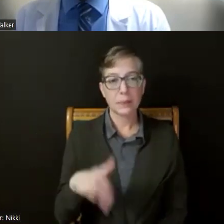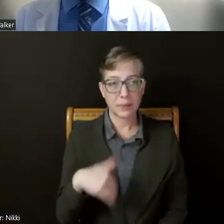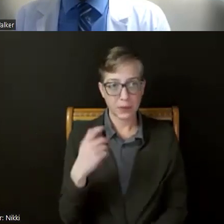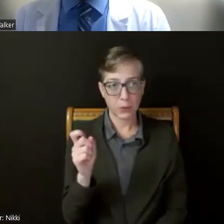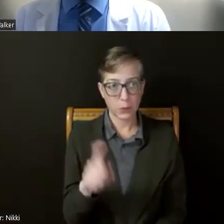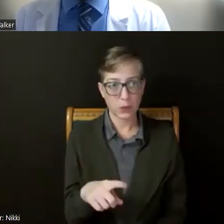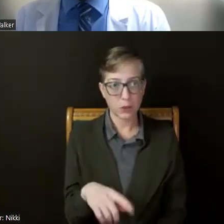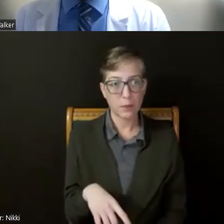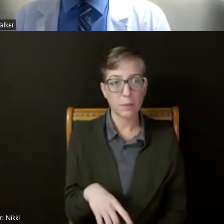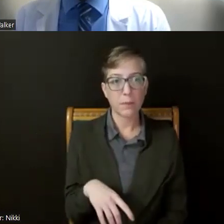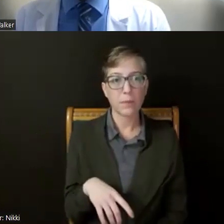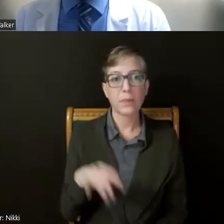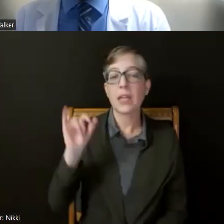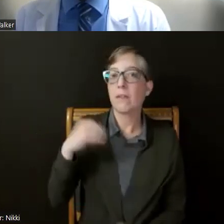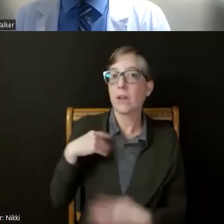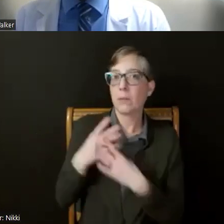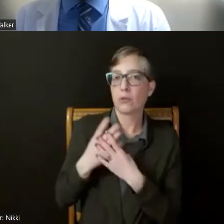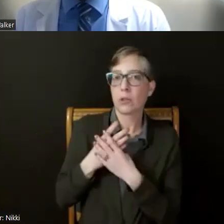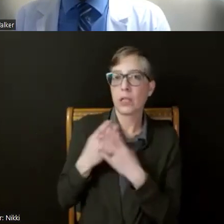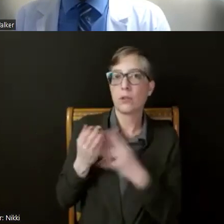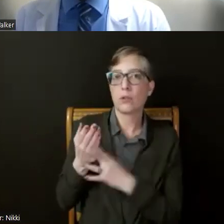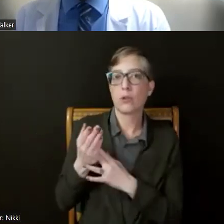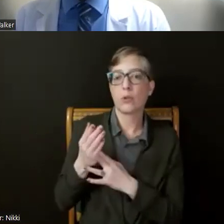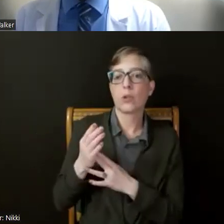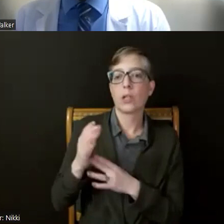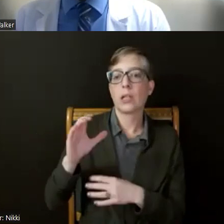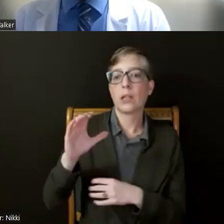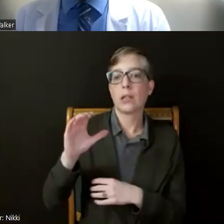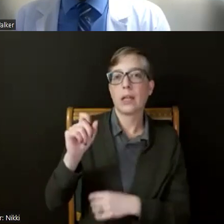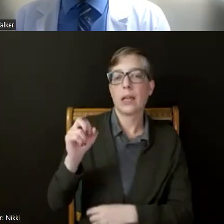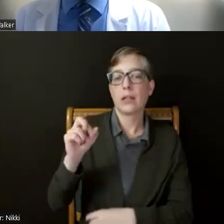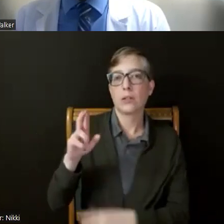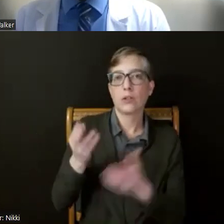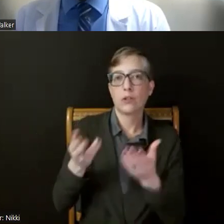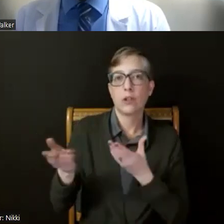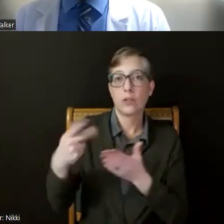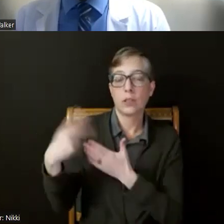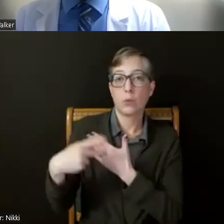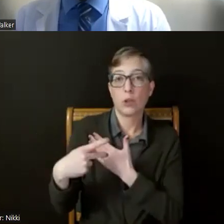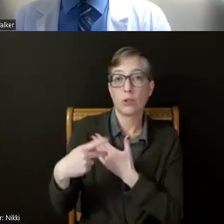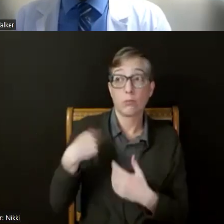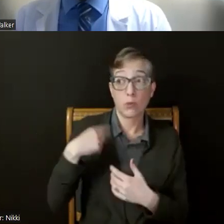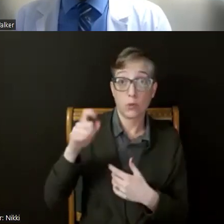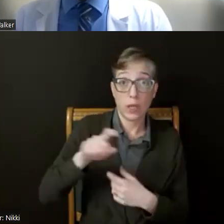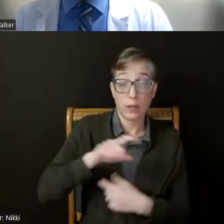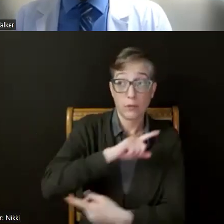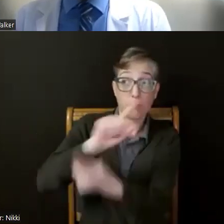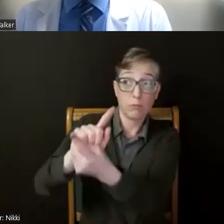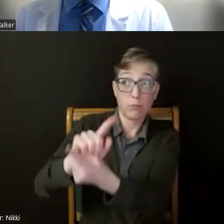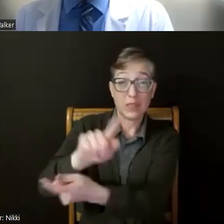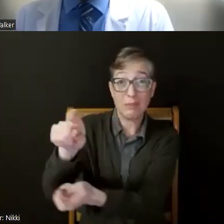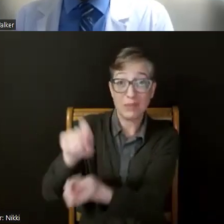cancer, I think that's a cancer services program, do I have to go to a specific doctor or can I choose?